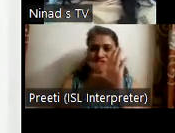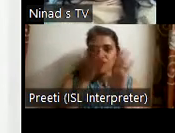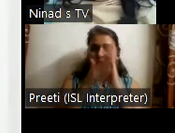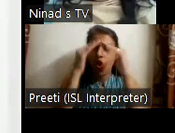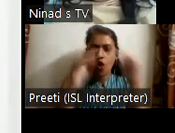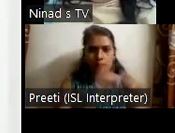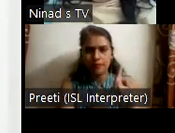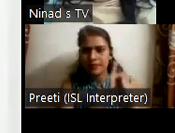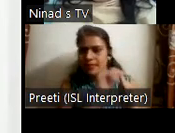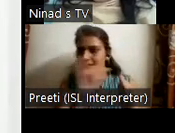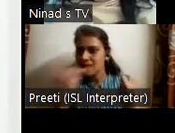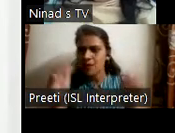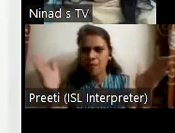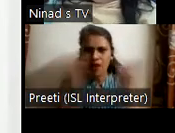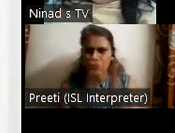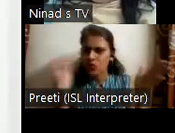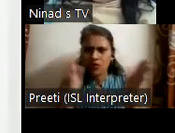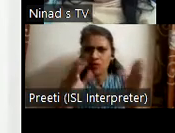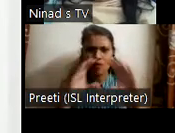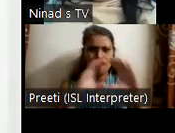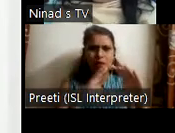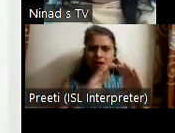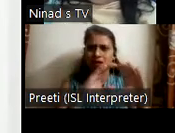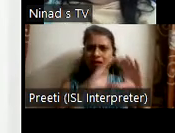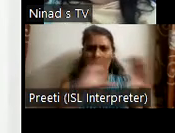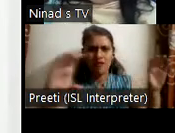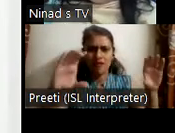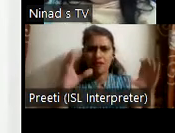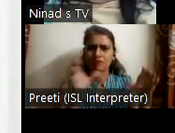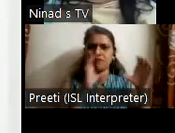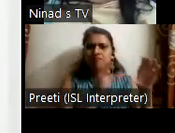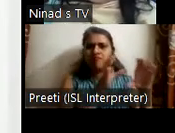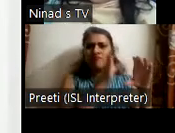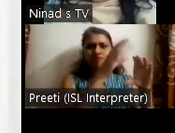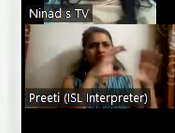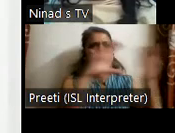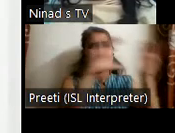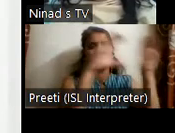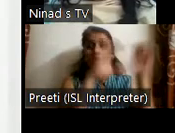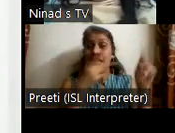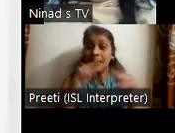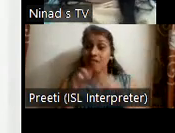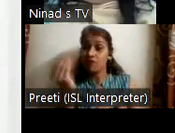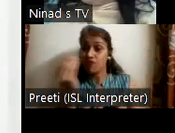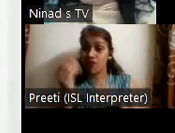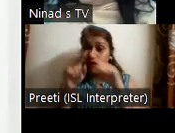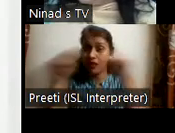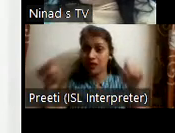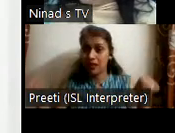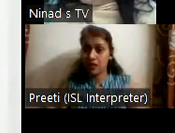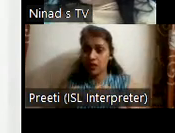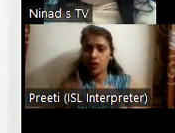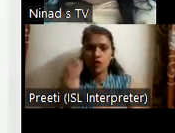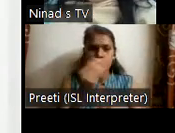shape. Imagine if few bricks are circle shaped, few bricks are triangular